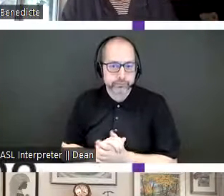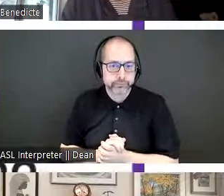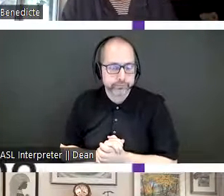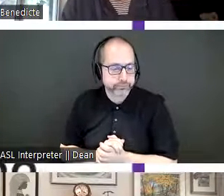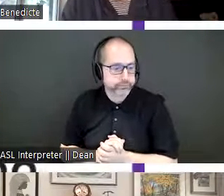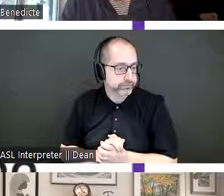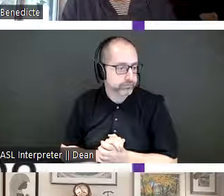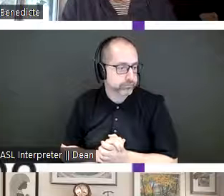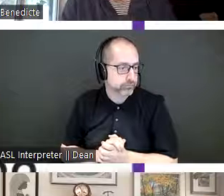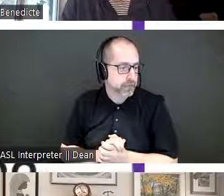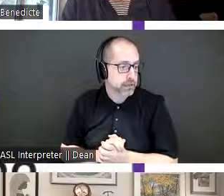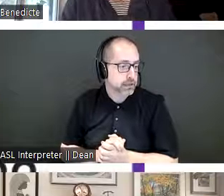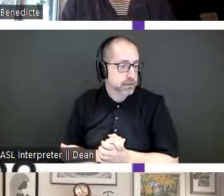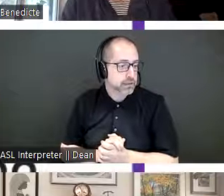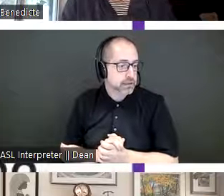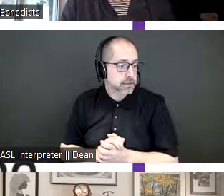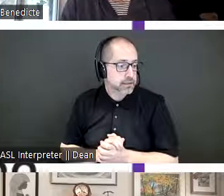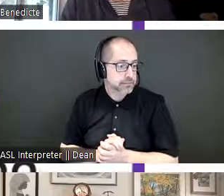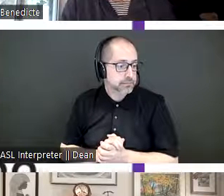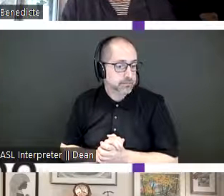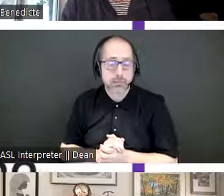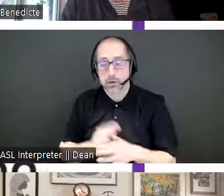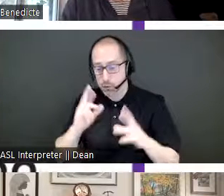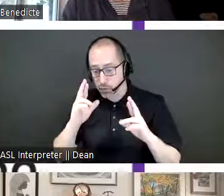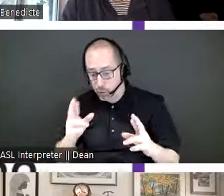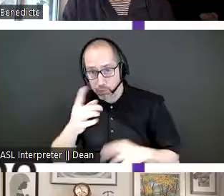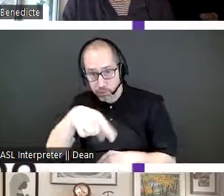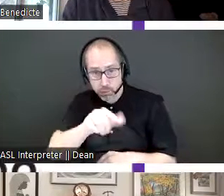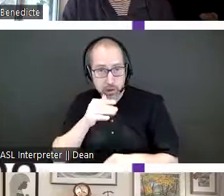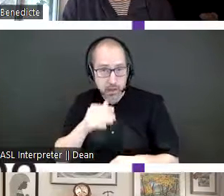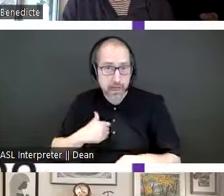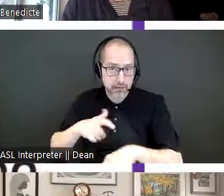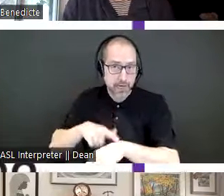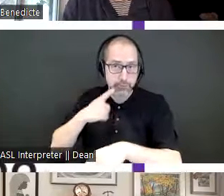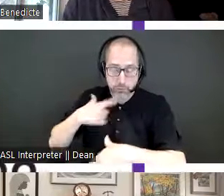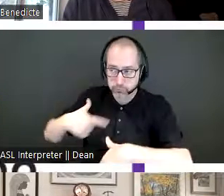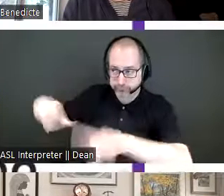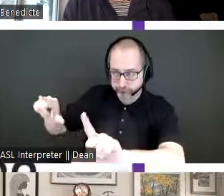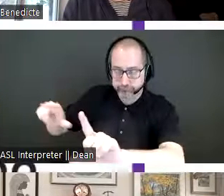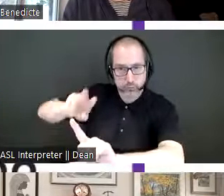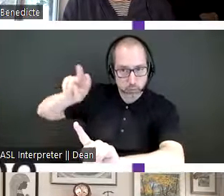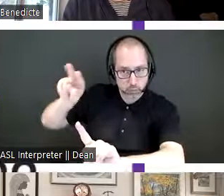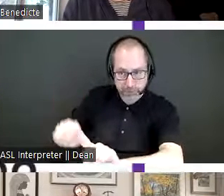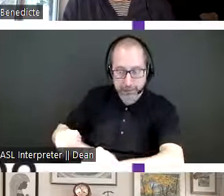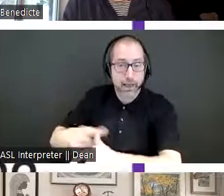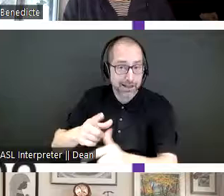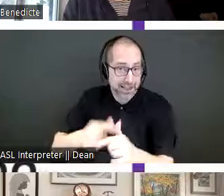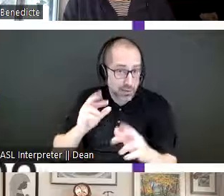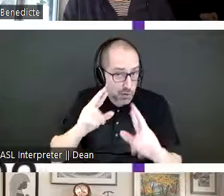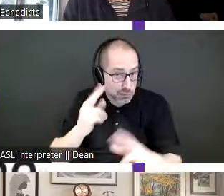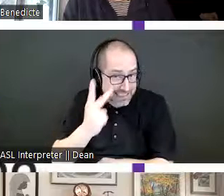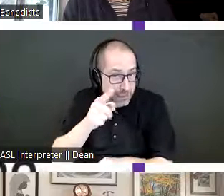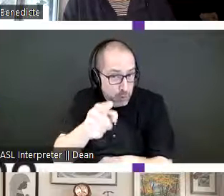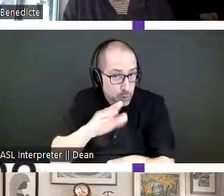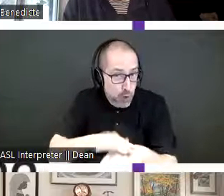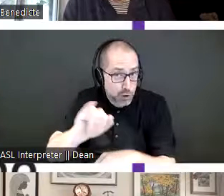So we do hope that you will have time to consult it. And we also hope to see you on June 15th. Rayan, do you want to do a